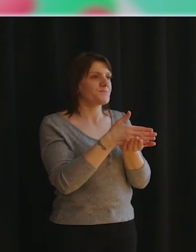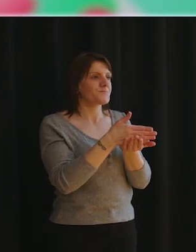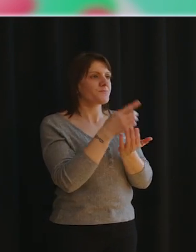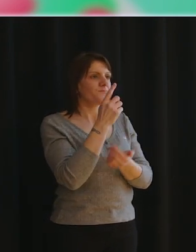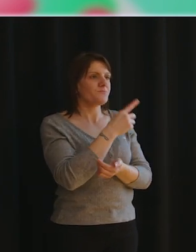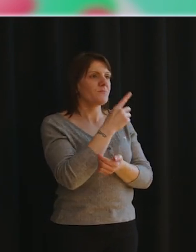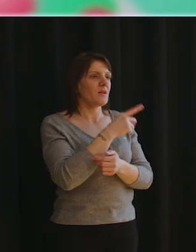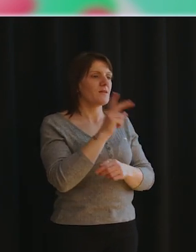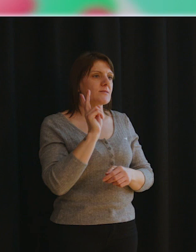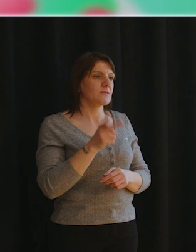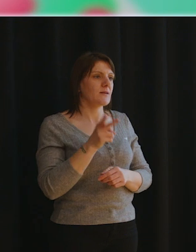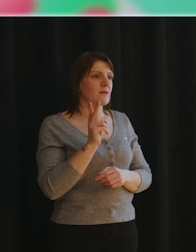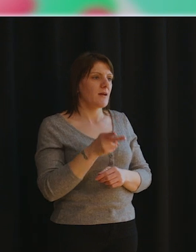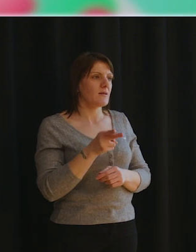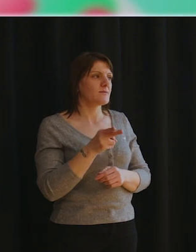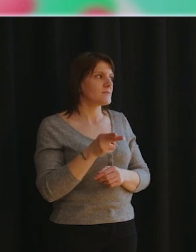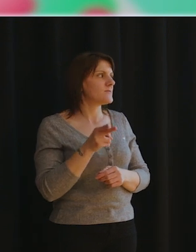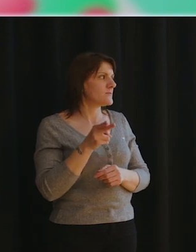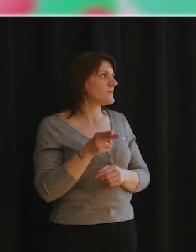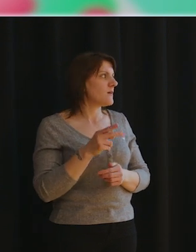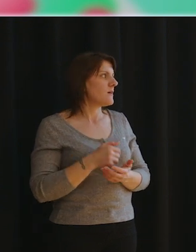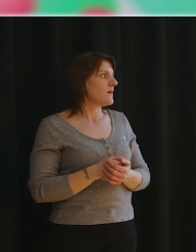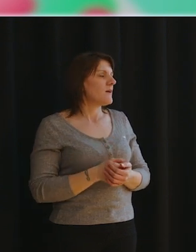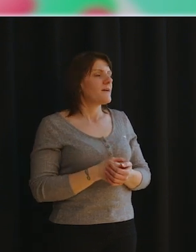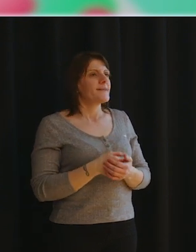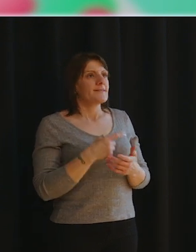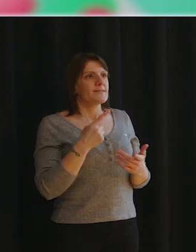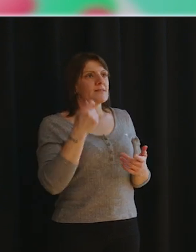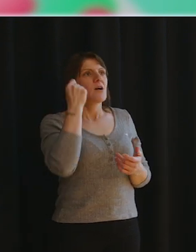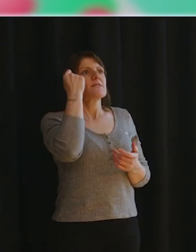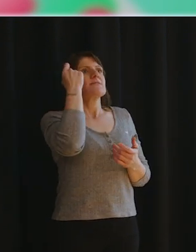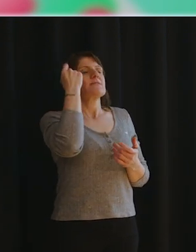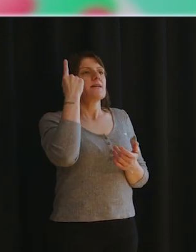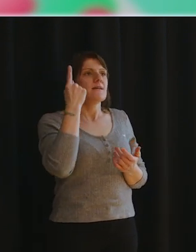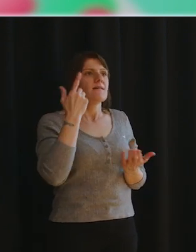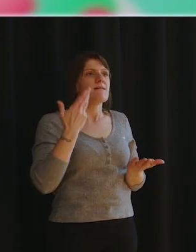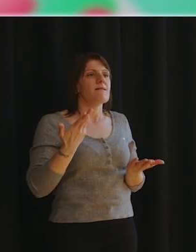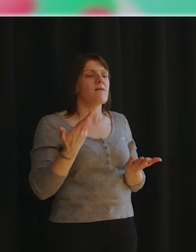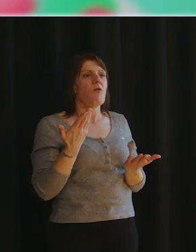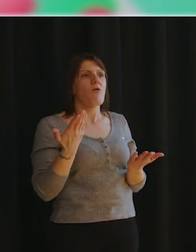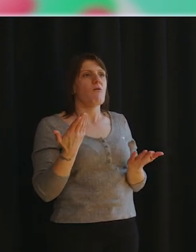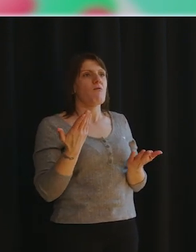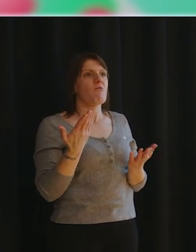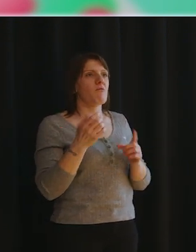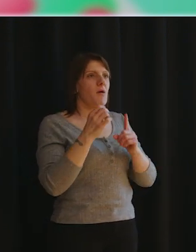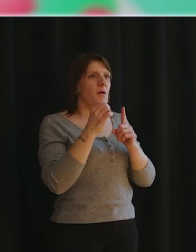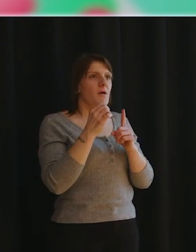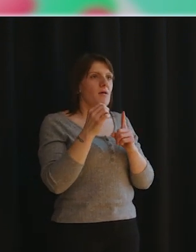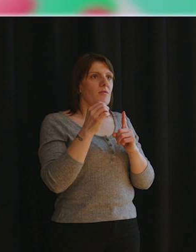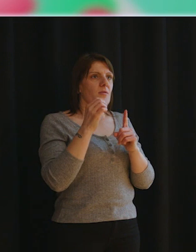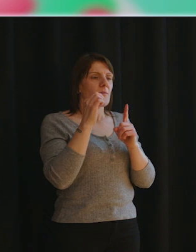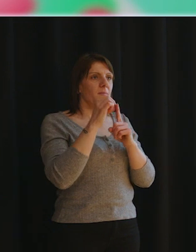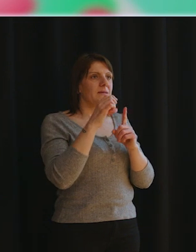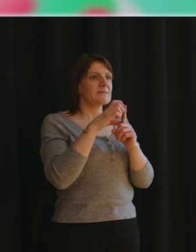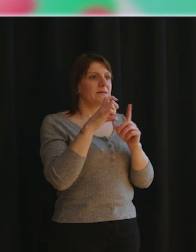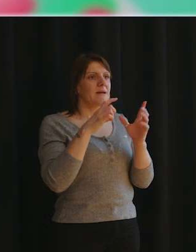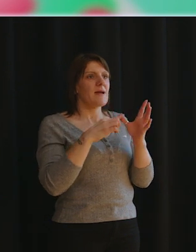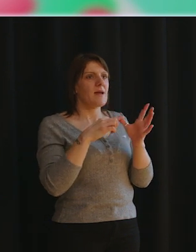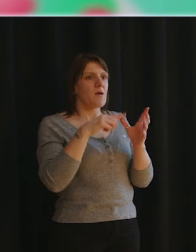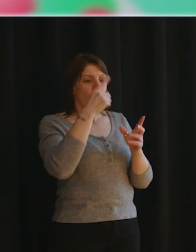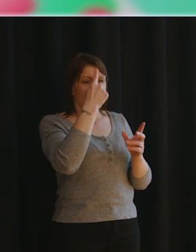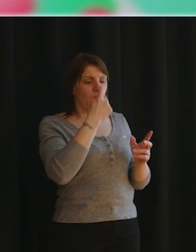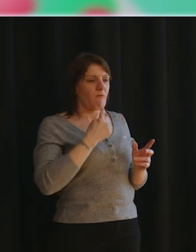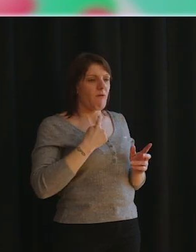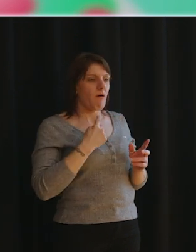where, again, the contentiousness and the concept that the PDA profile may have some attachment areas to it. At